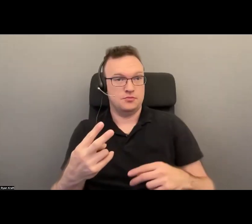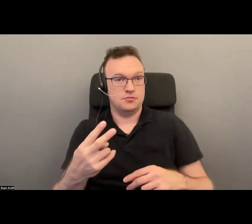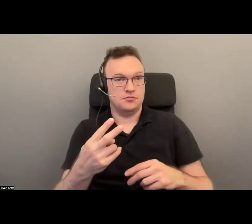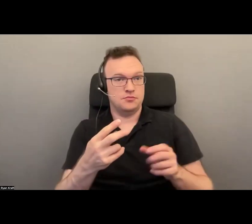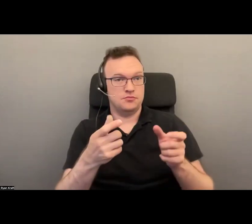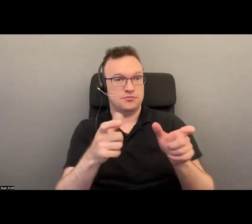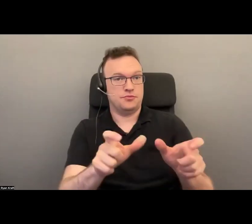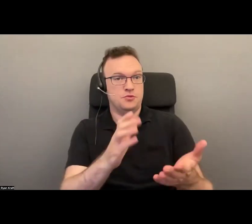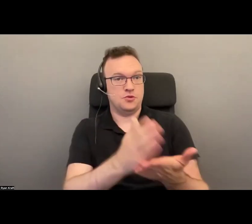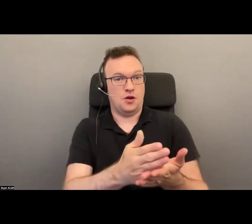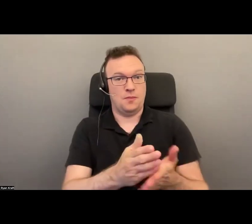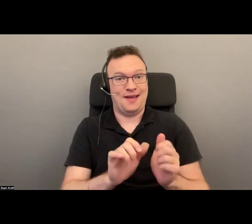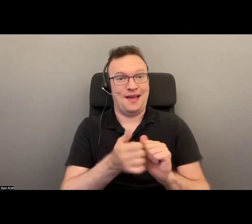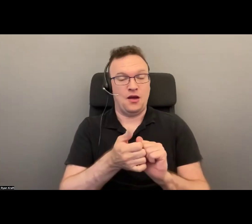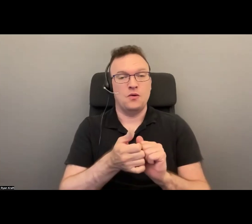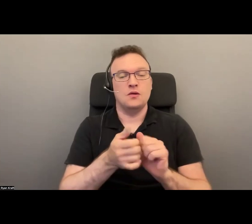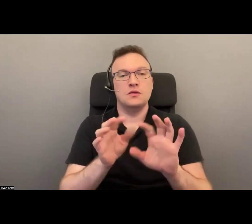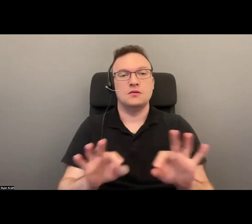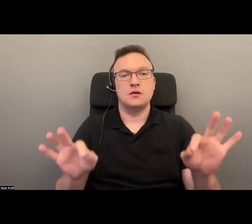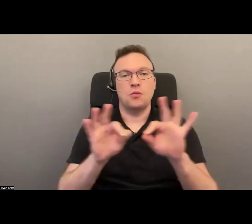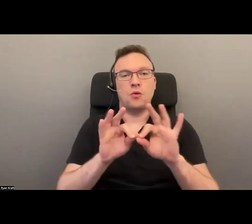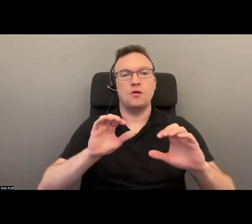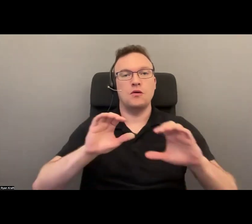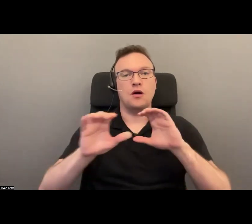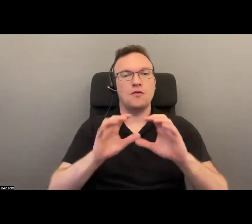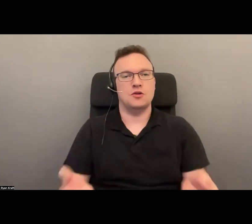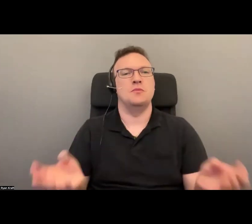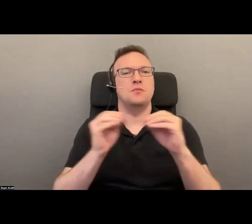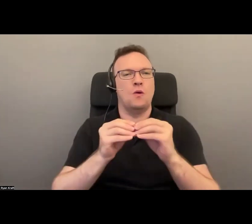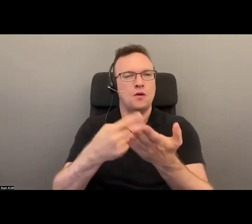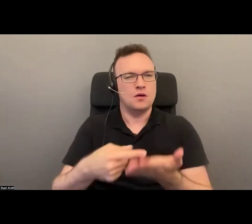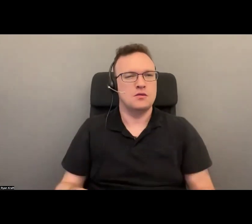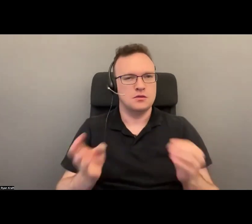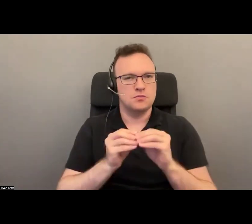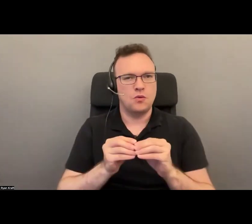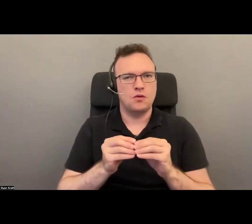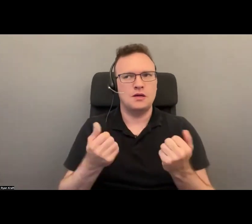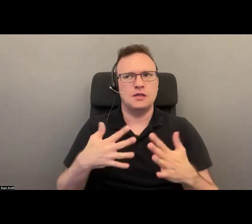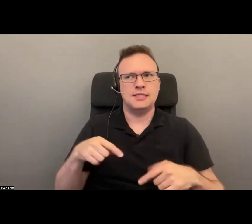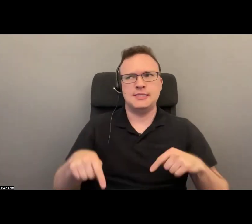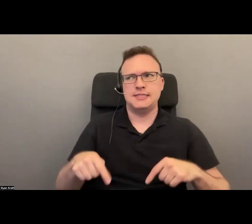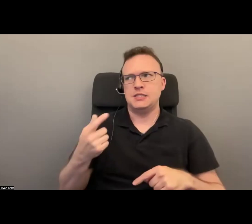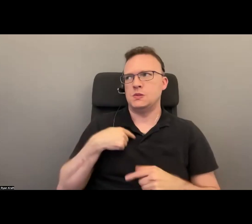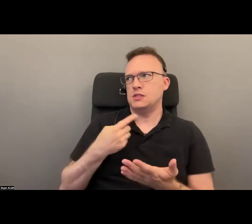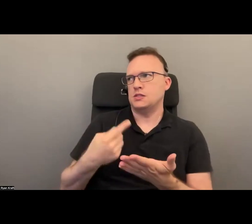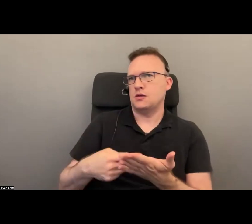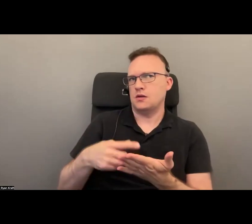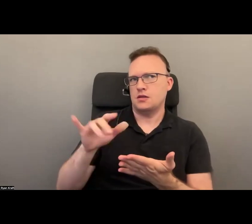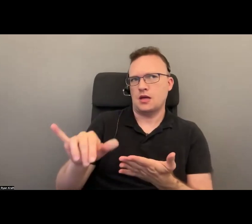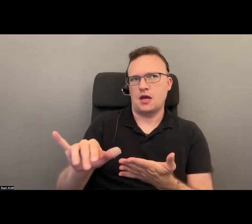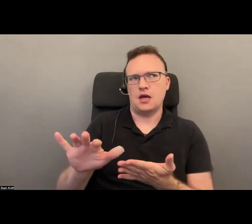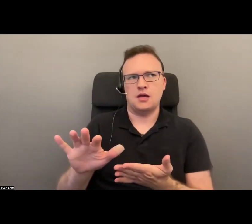is simply by opening up the conversation. We can't be afraid to be having conversations about disability,